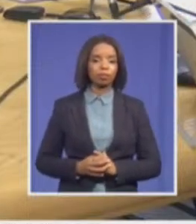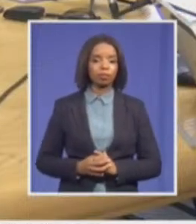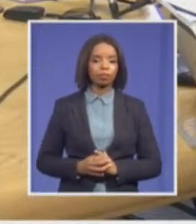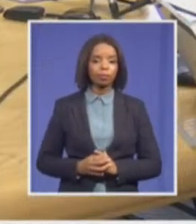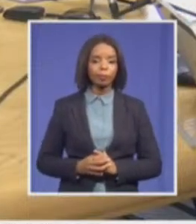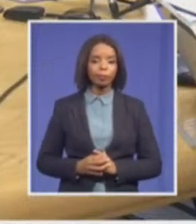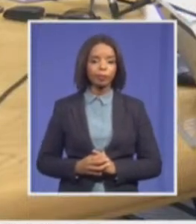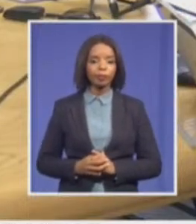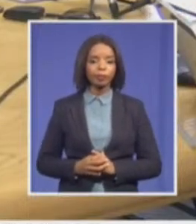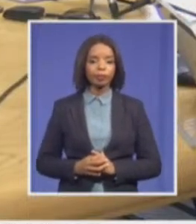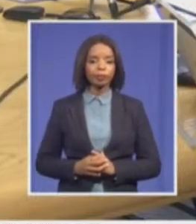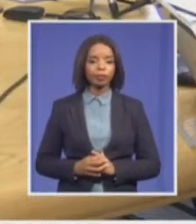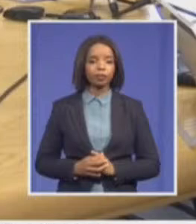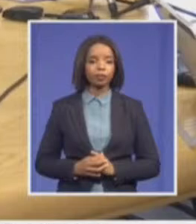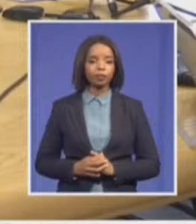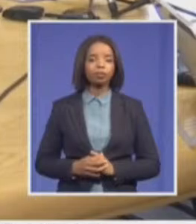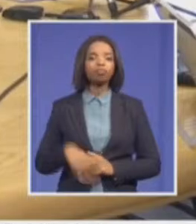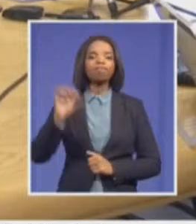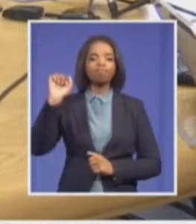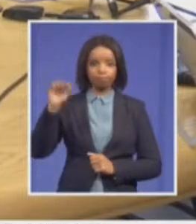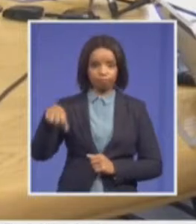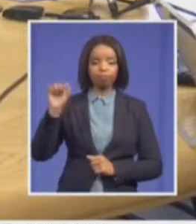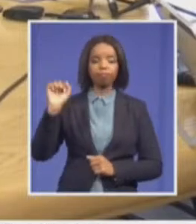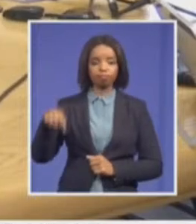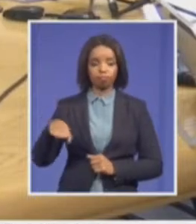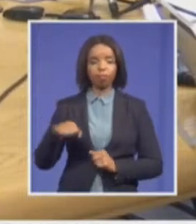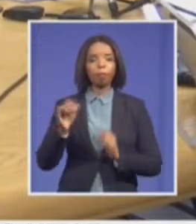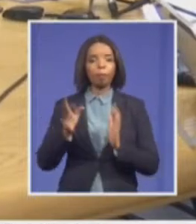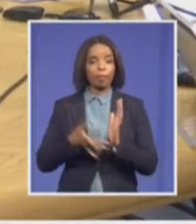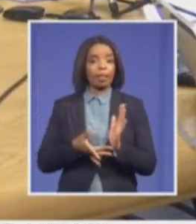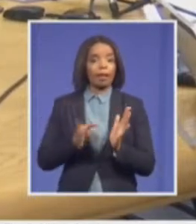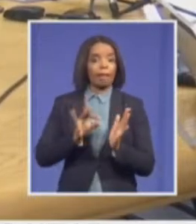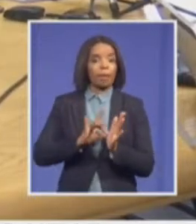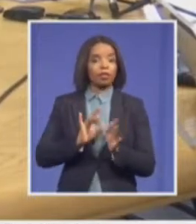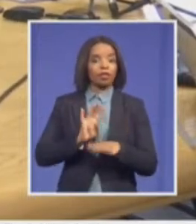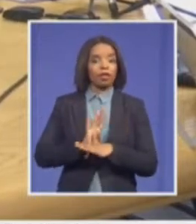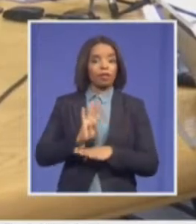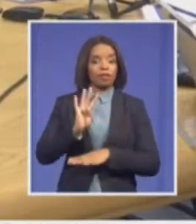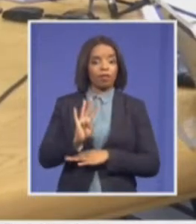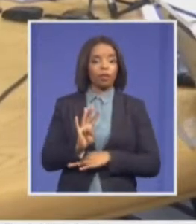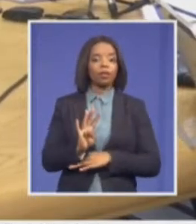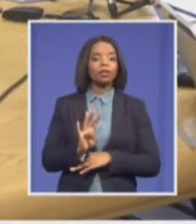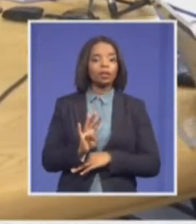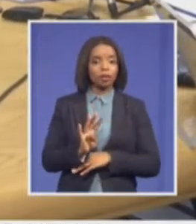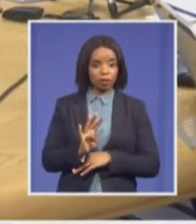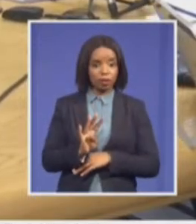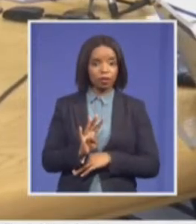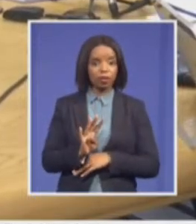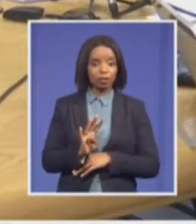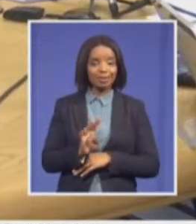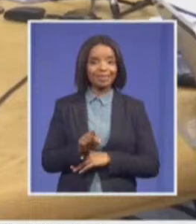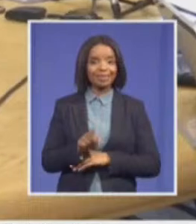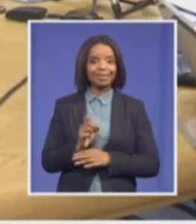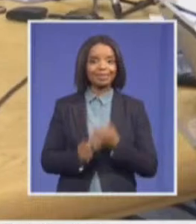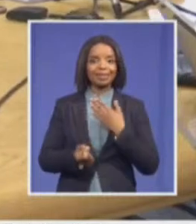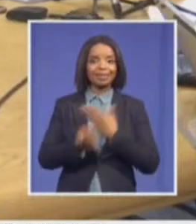Yes, on page 14, you'll see on the 13th at 8:30 in the